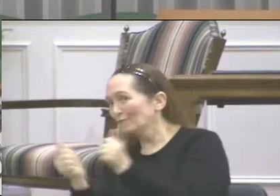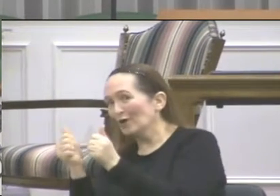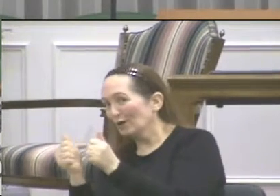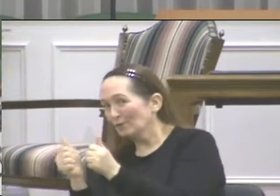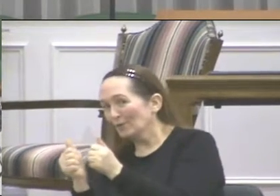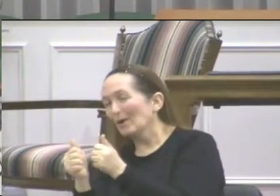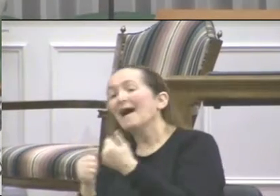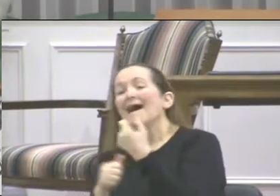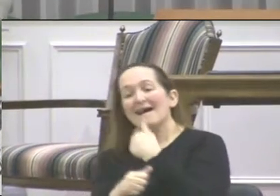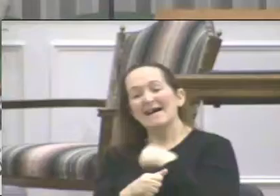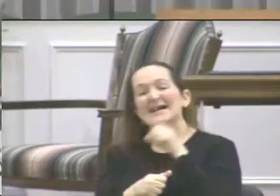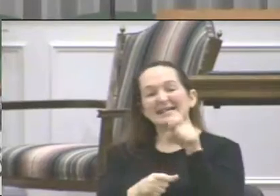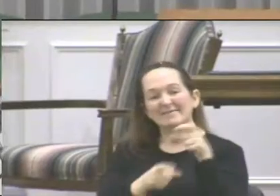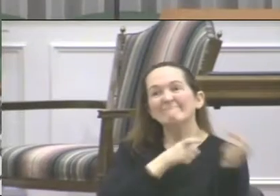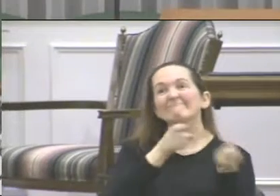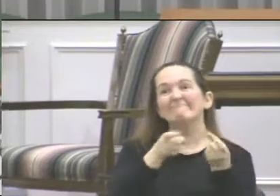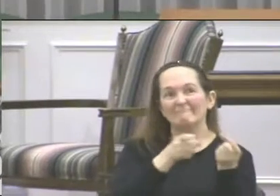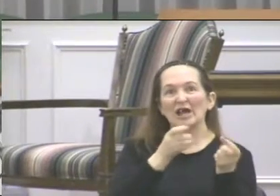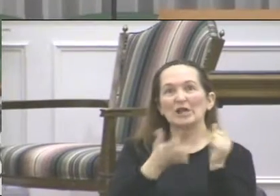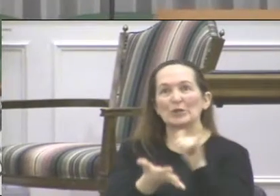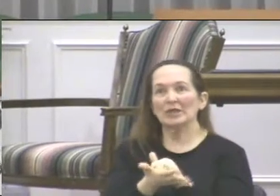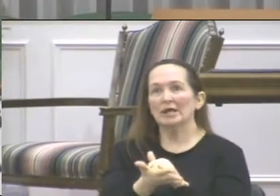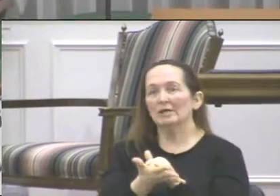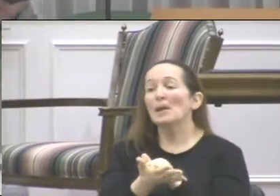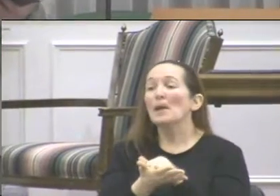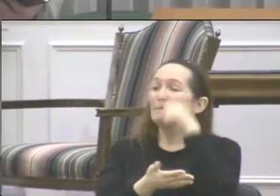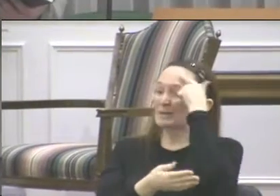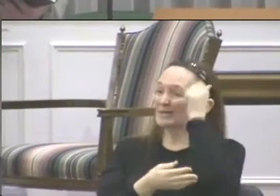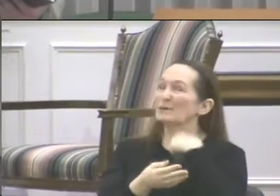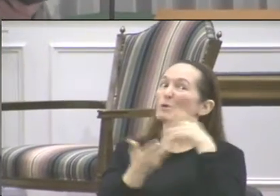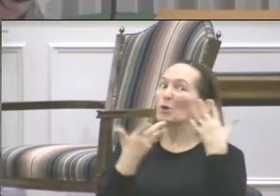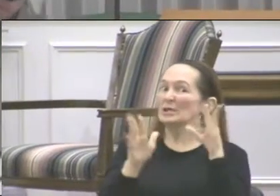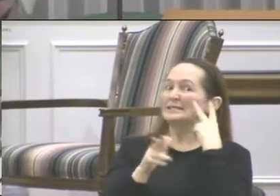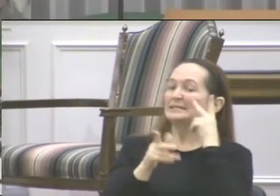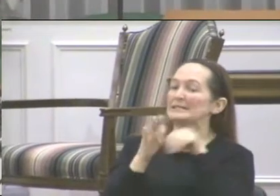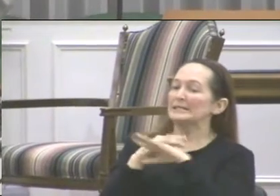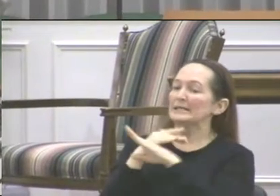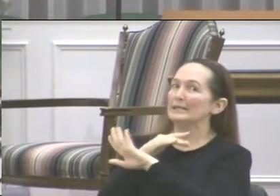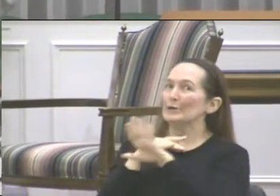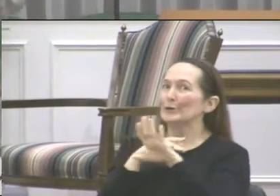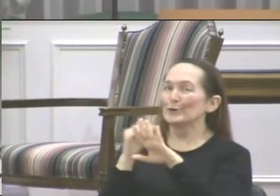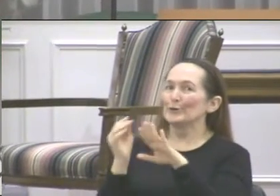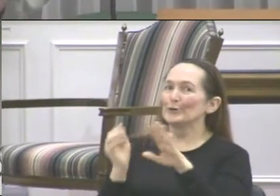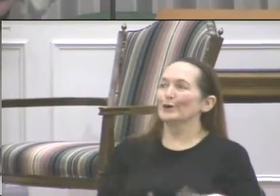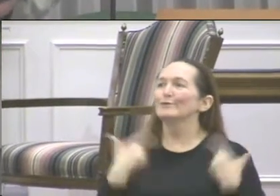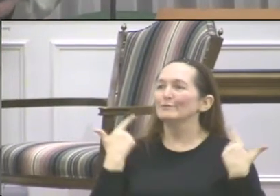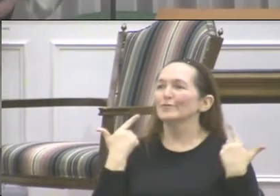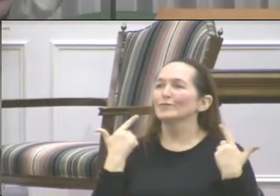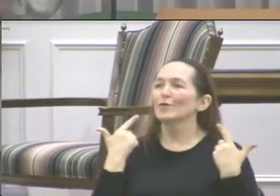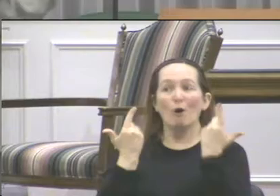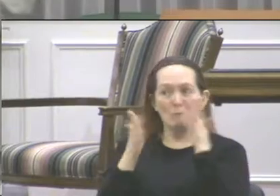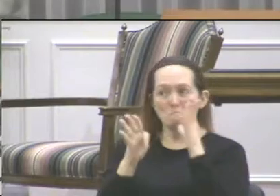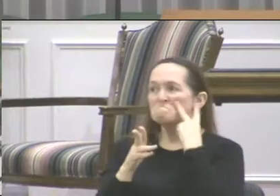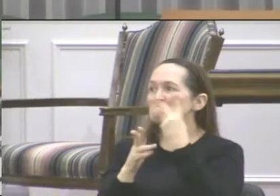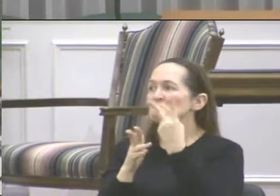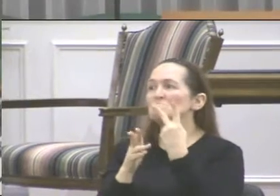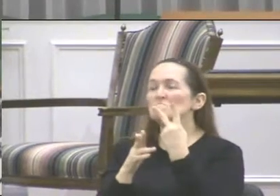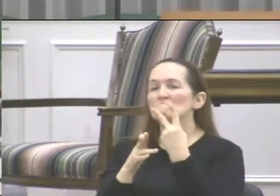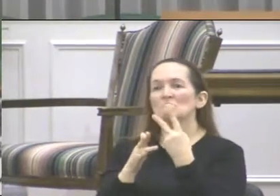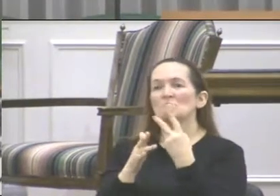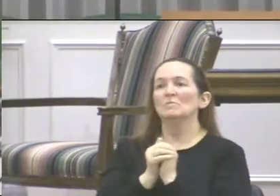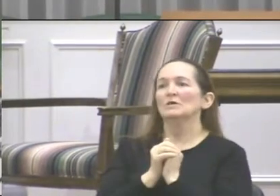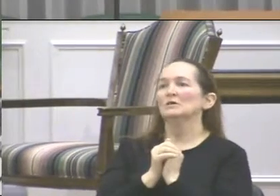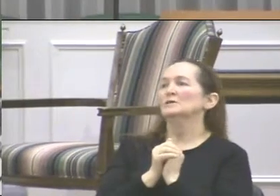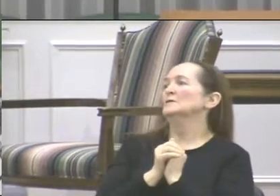And I've got to get a handle on that. Because I'm already seeing in their lives. I'm already seeing